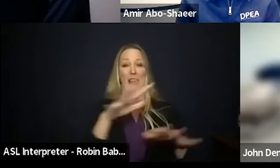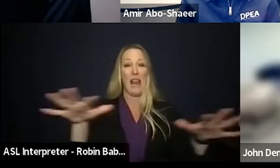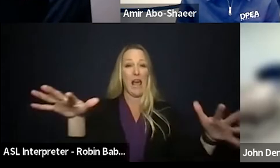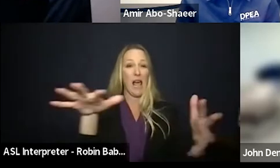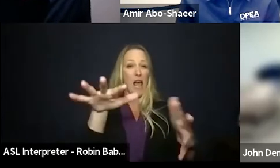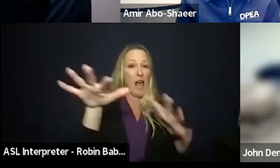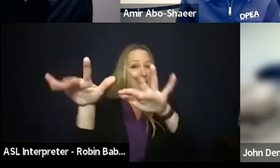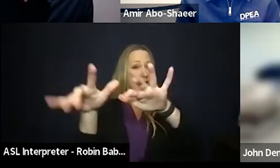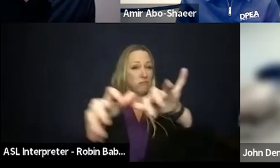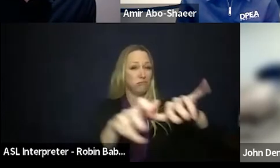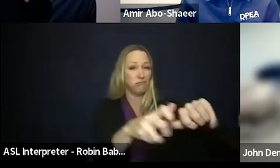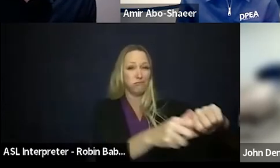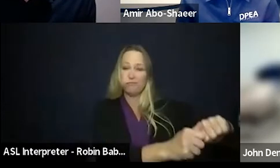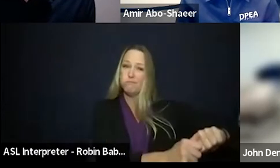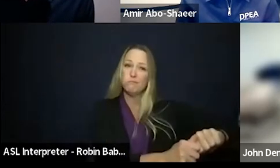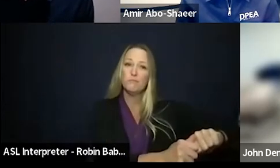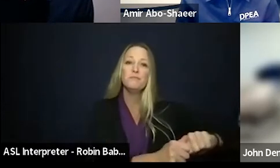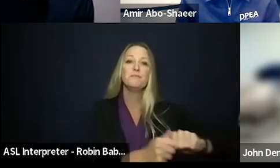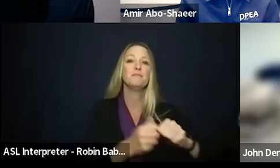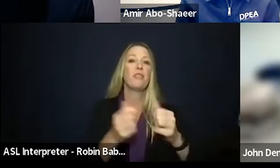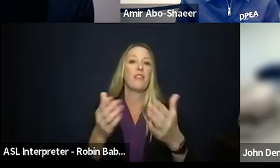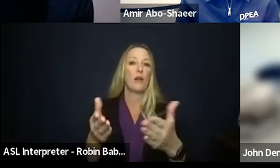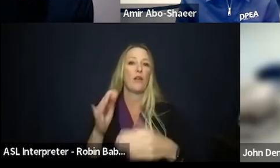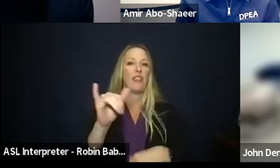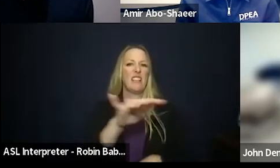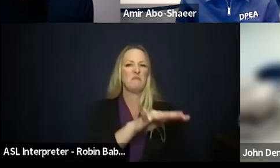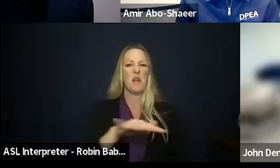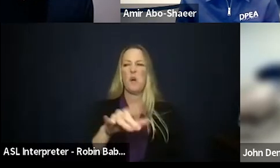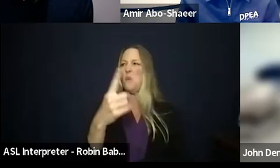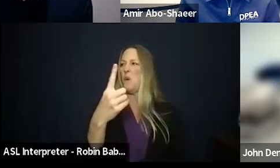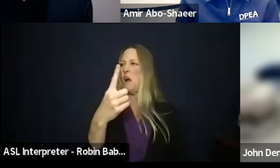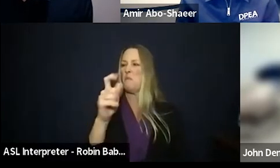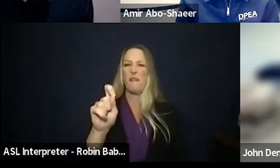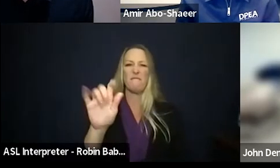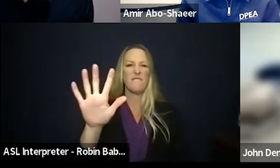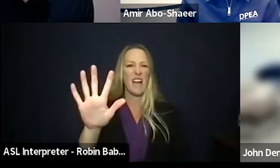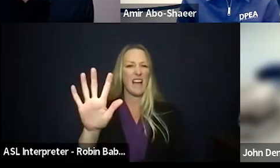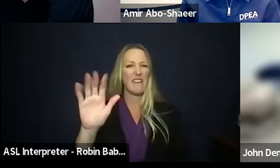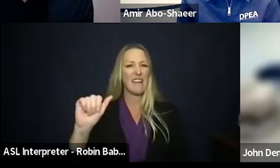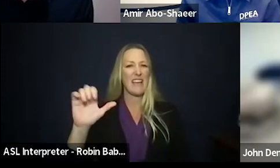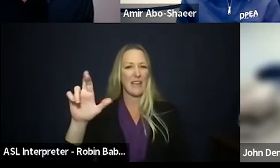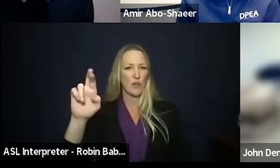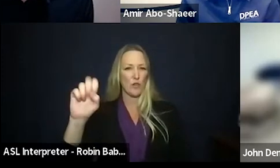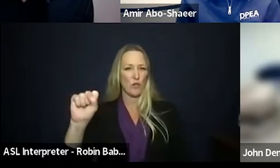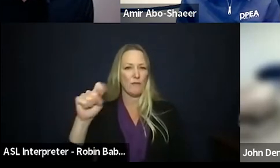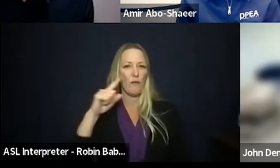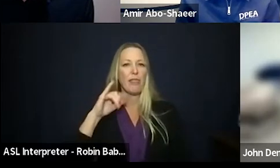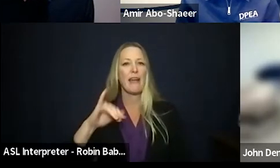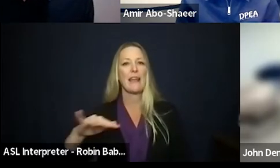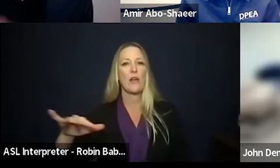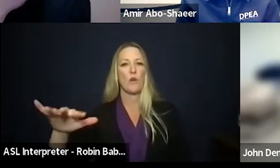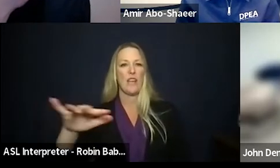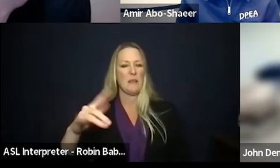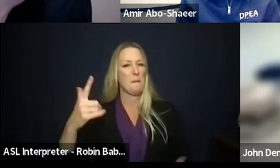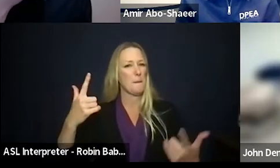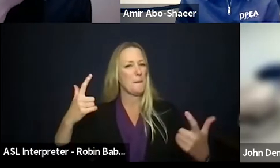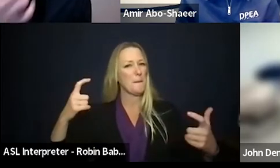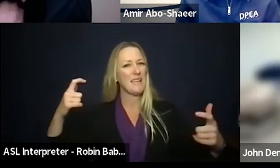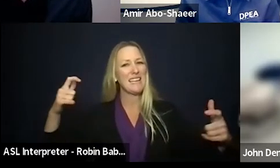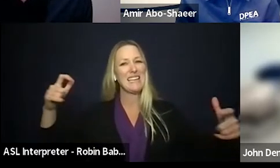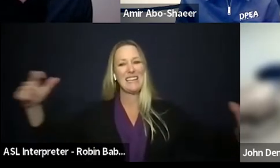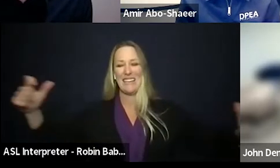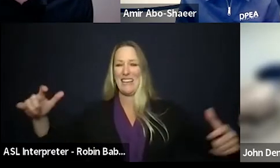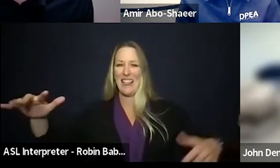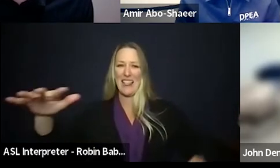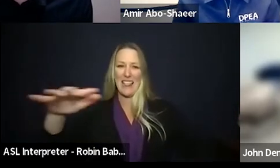specific site that we're working on is about one and a half acres for this new site that's being developed so it's a it's a big plot of land and it's